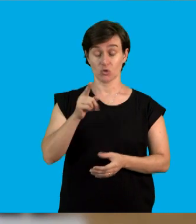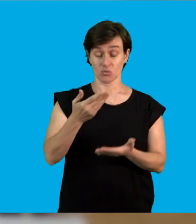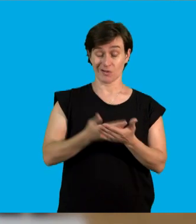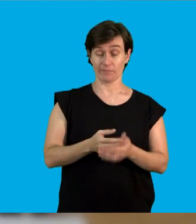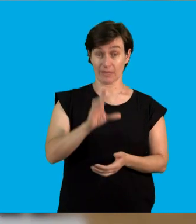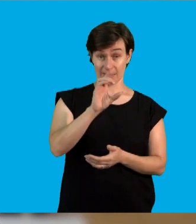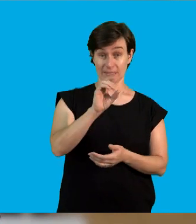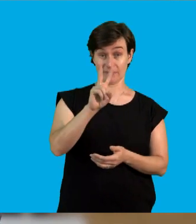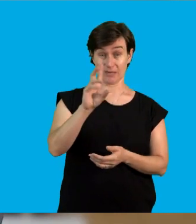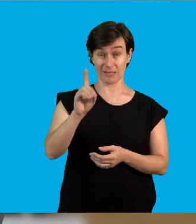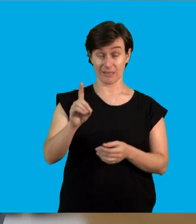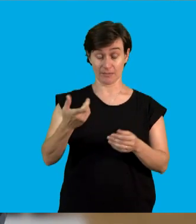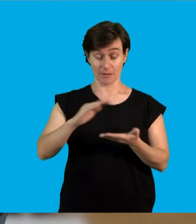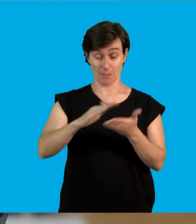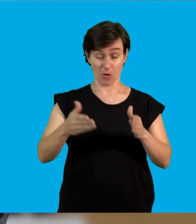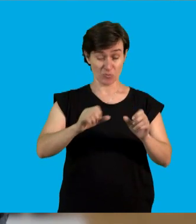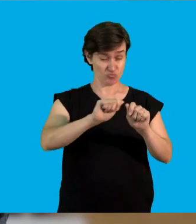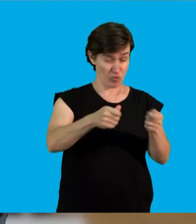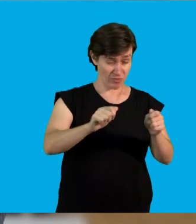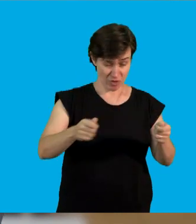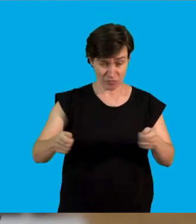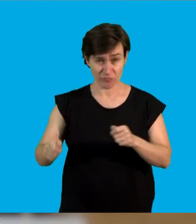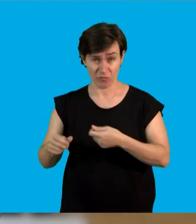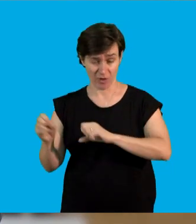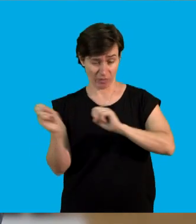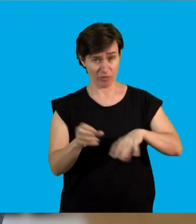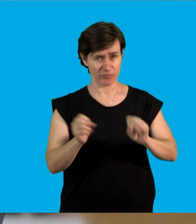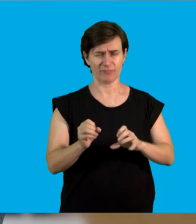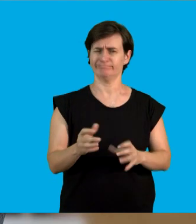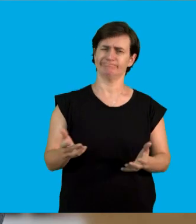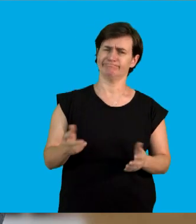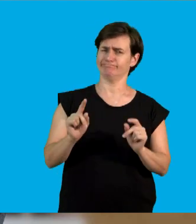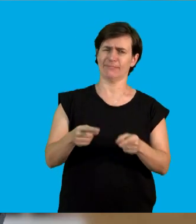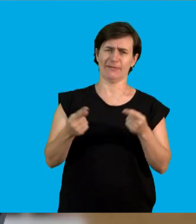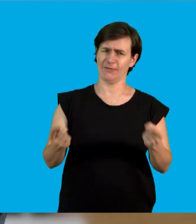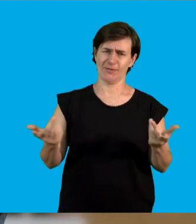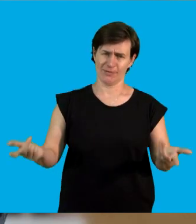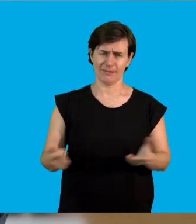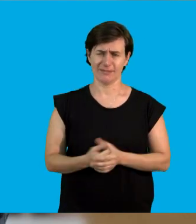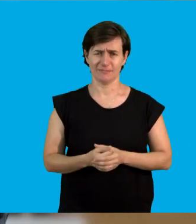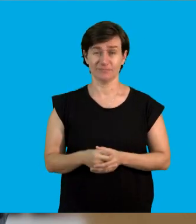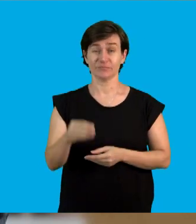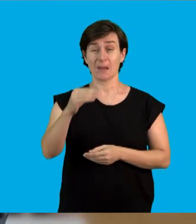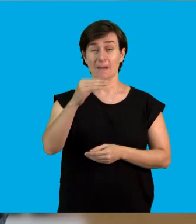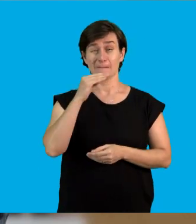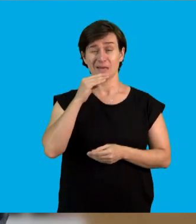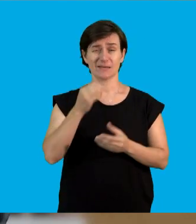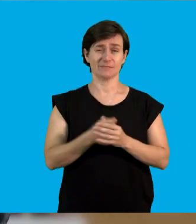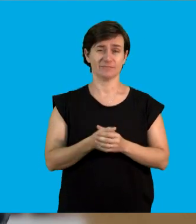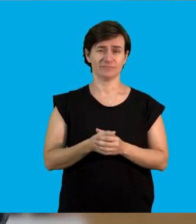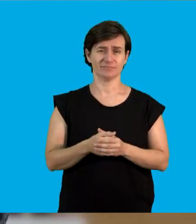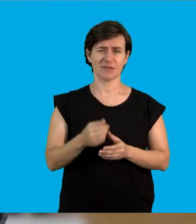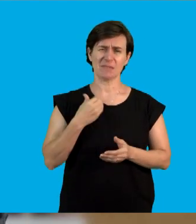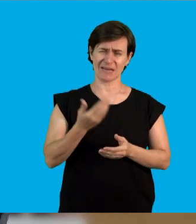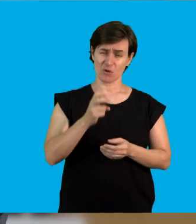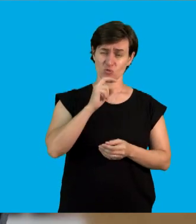take the DVD box and break it into pieces and then throw it in a box. And therefore, you can't take the volume